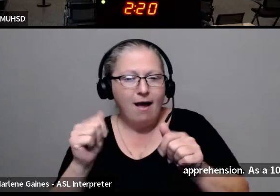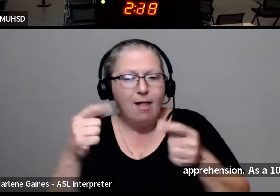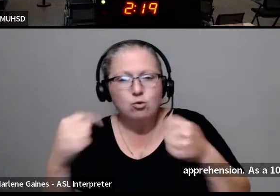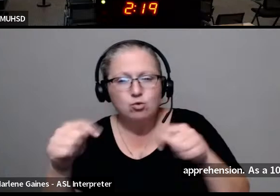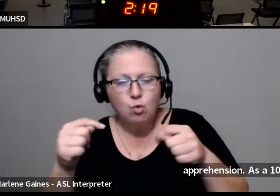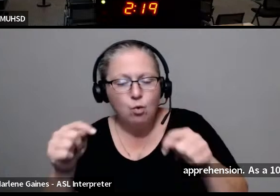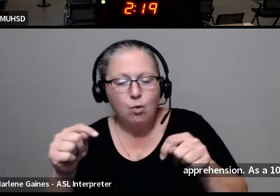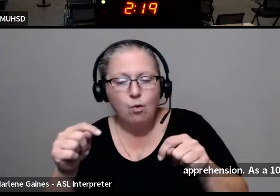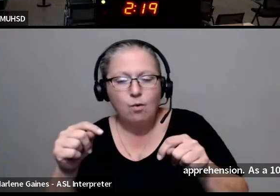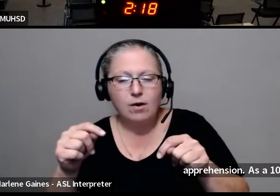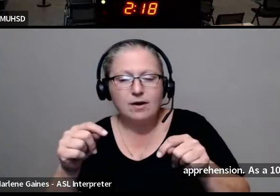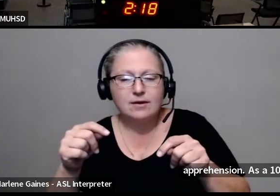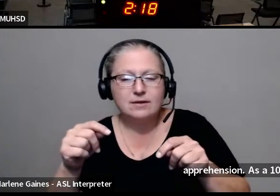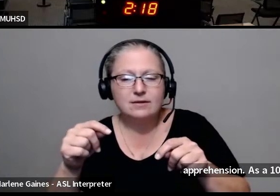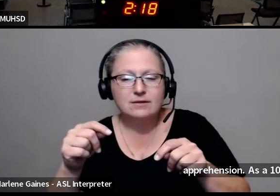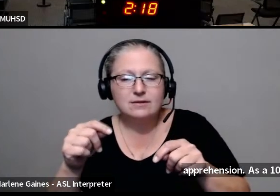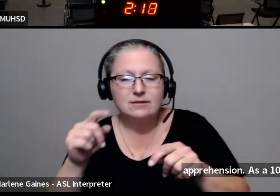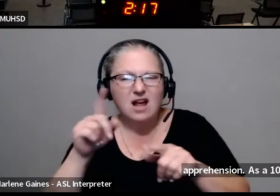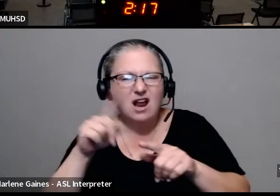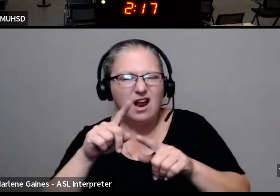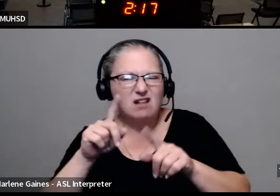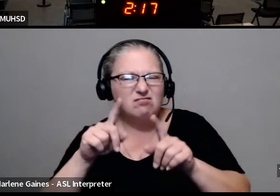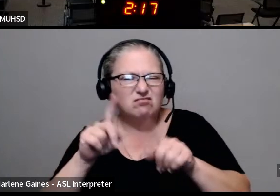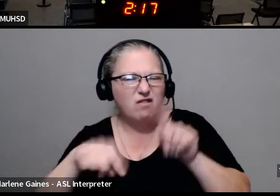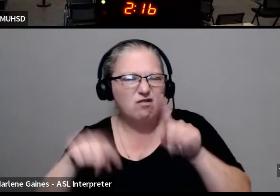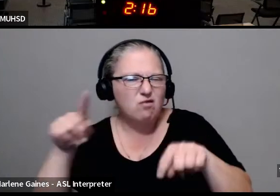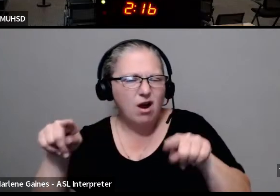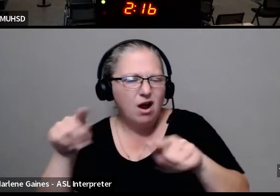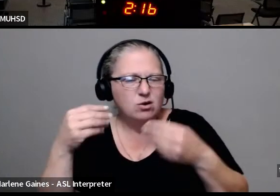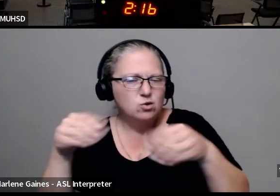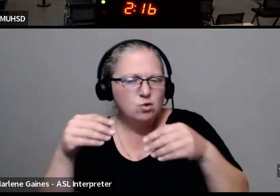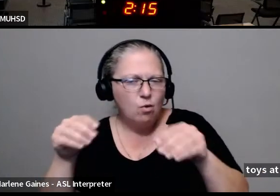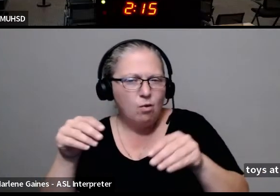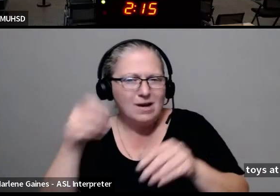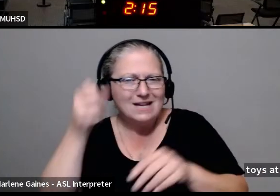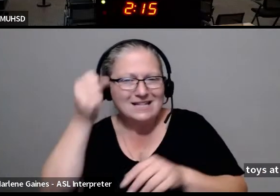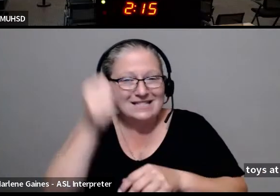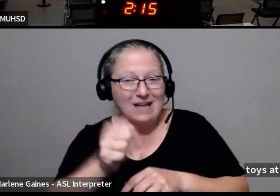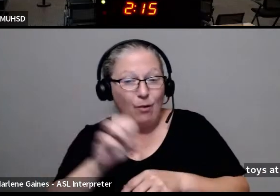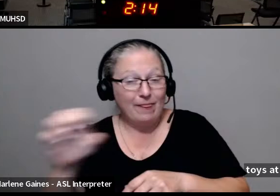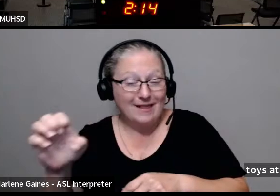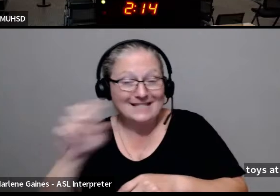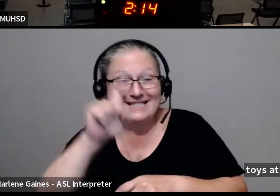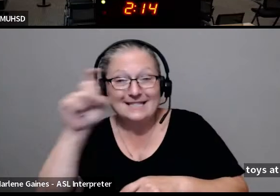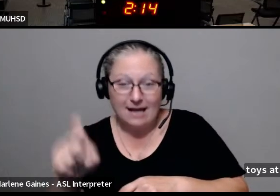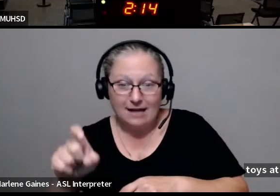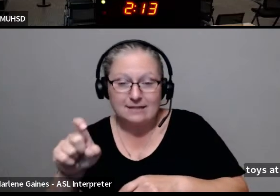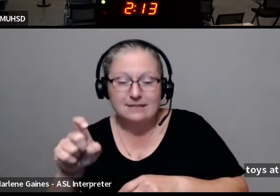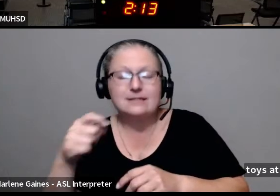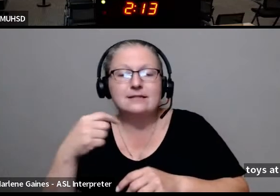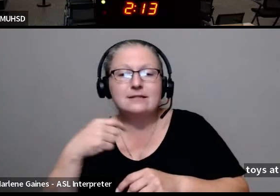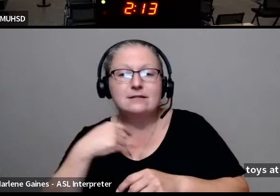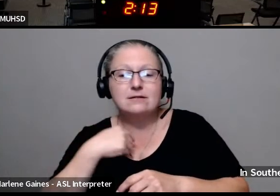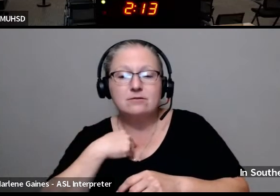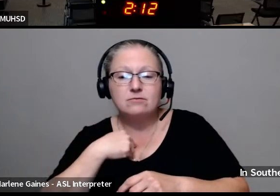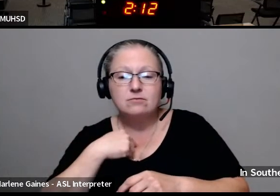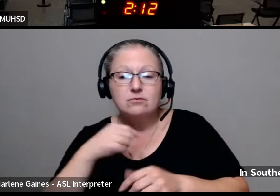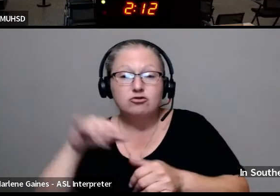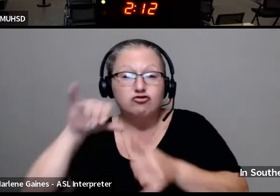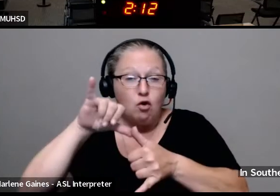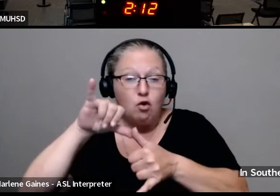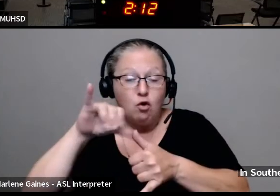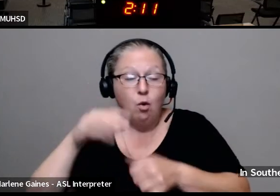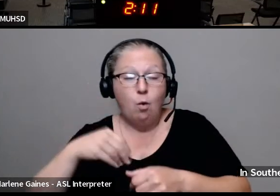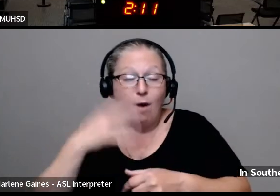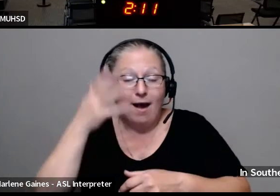a variety store in Southeast Texas when a tall white